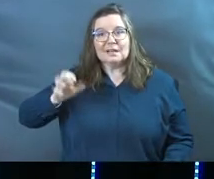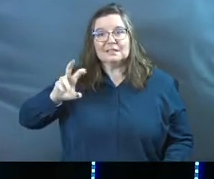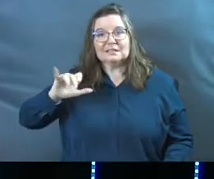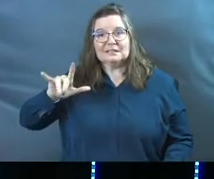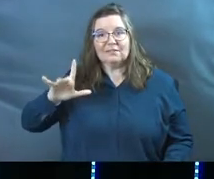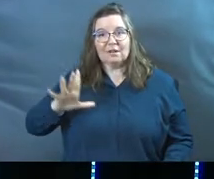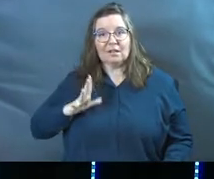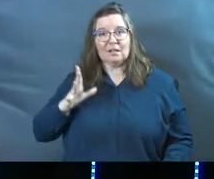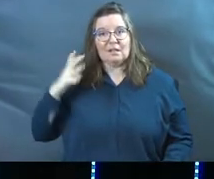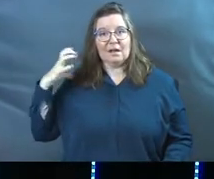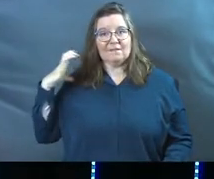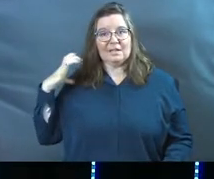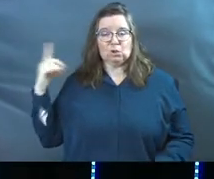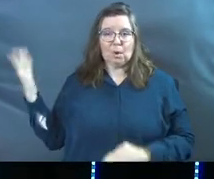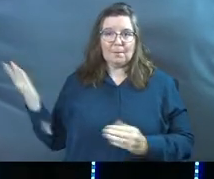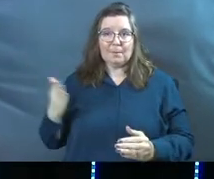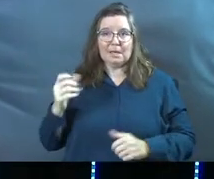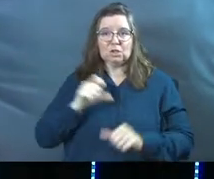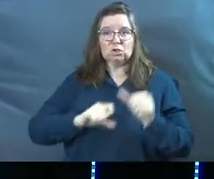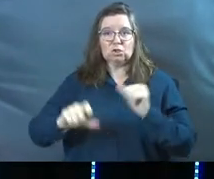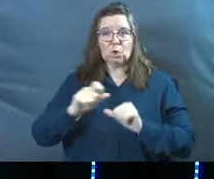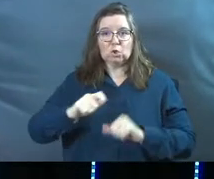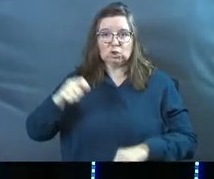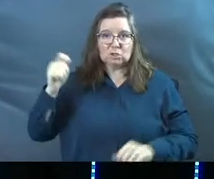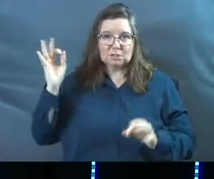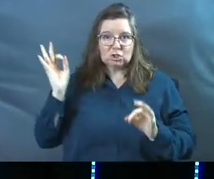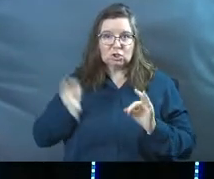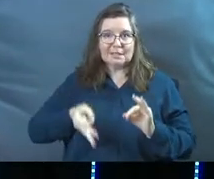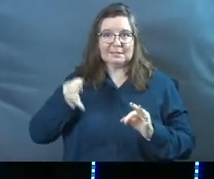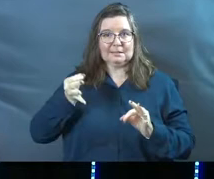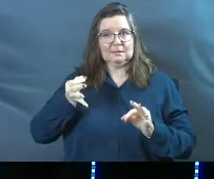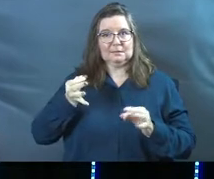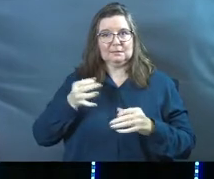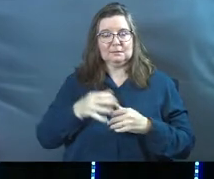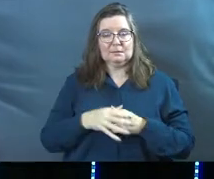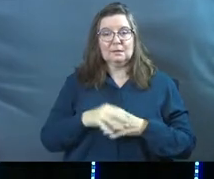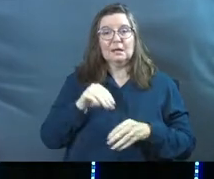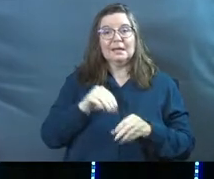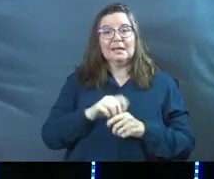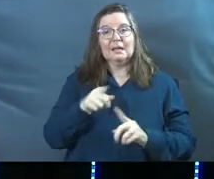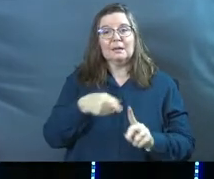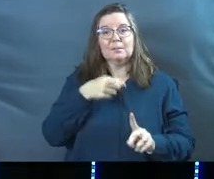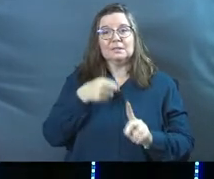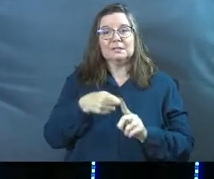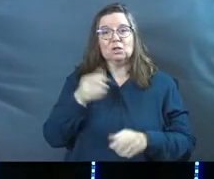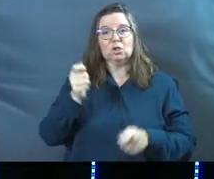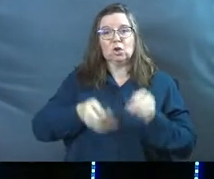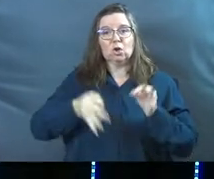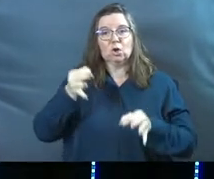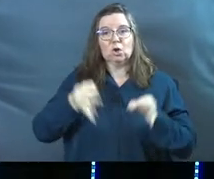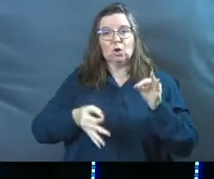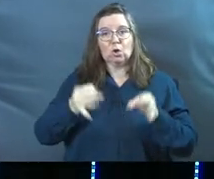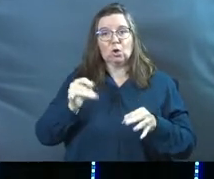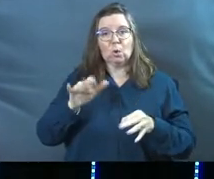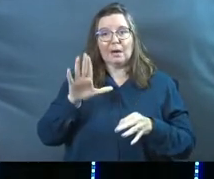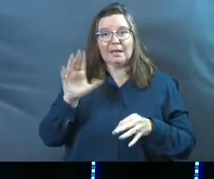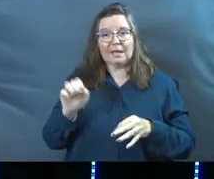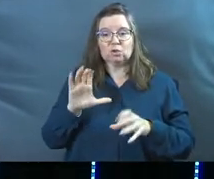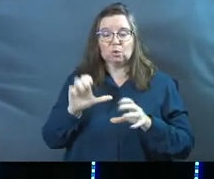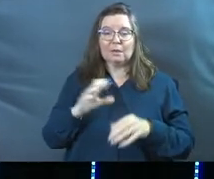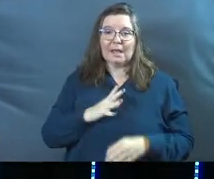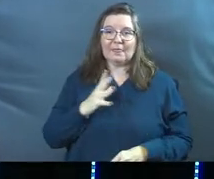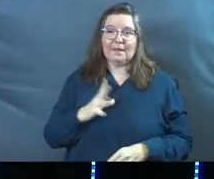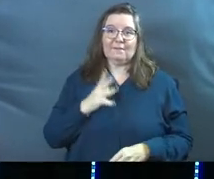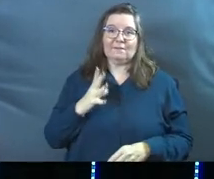civil officials bringing social justice in a particular court case, doing it in